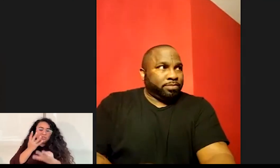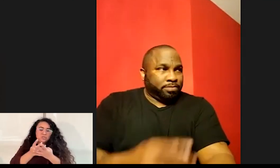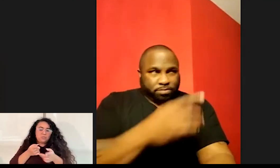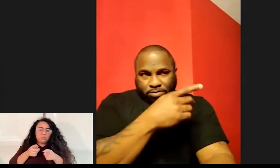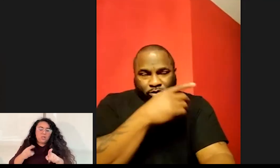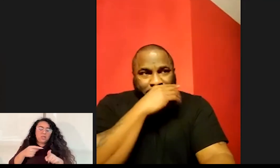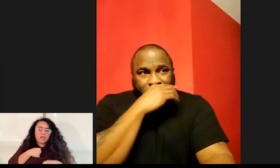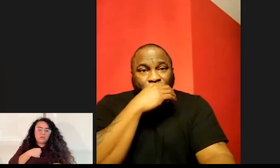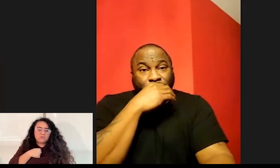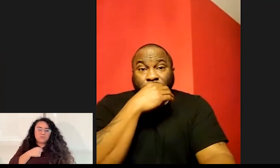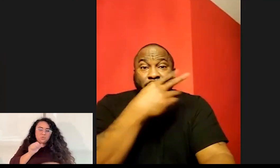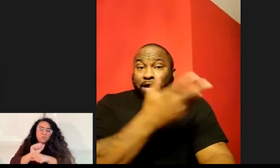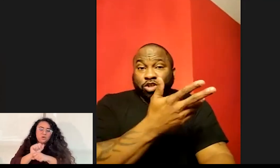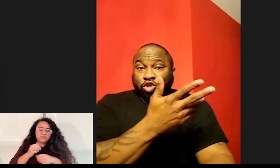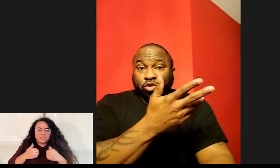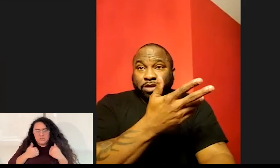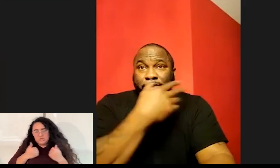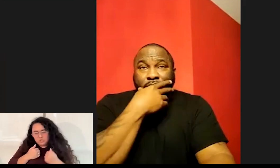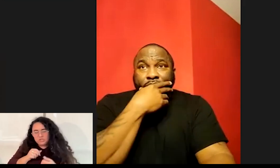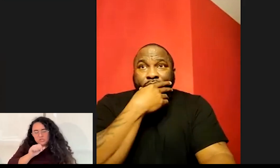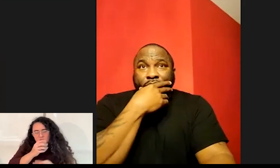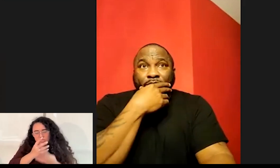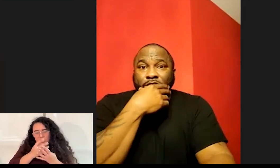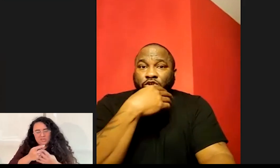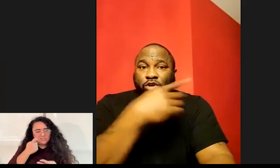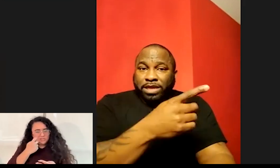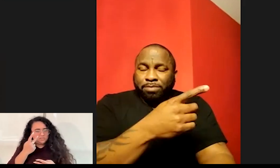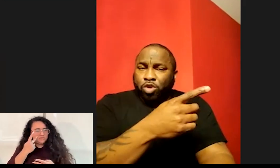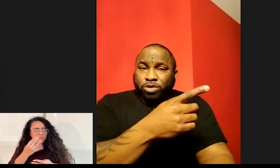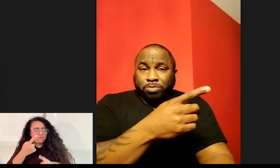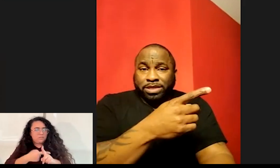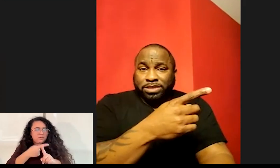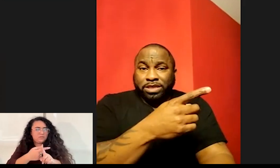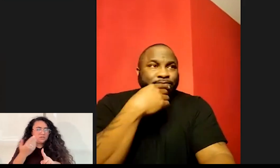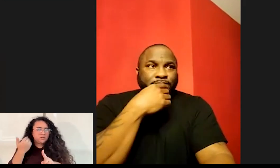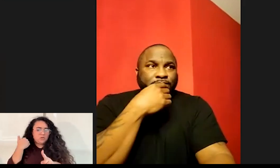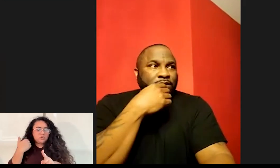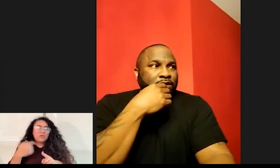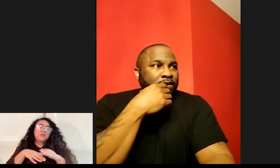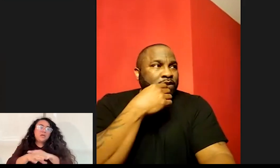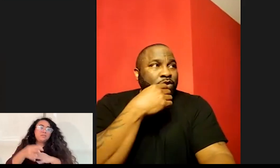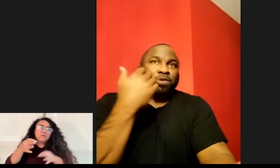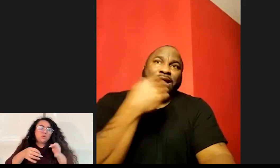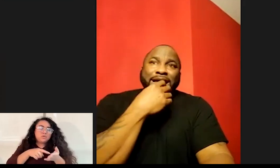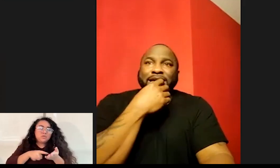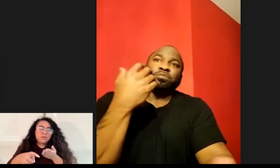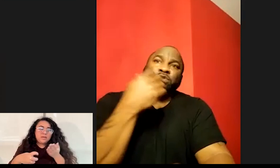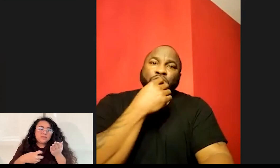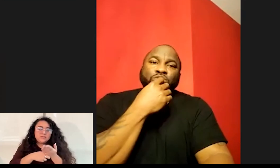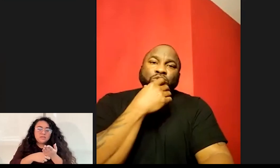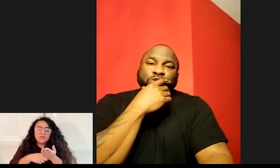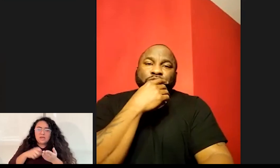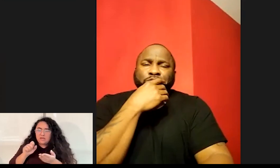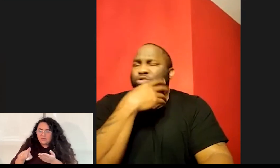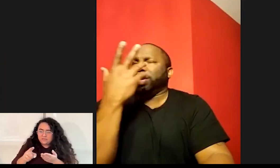while I was working in juvenile jail. I just saw him a couple of months ago. He came into court to pay a ticket. And, you know, I asked him,